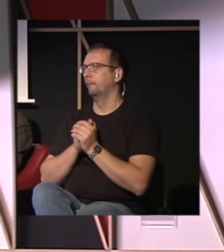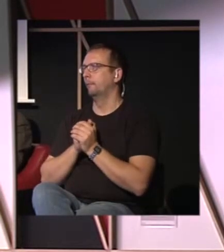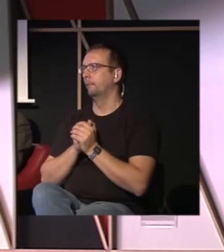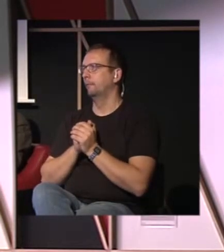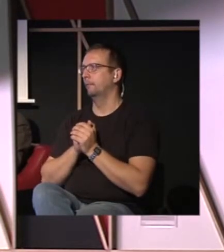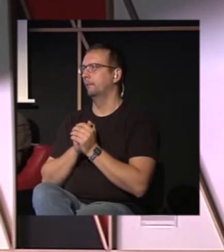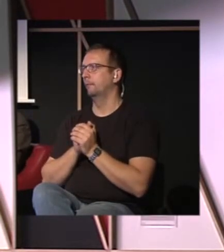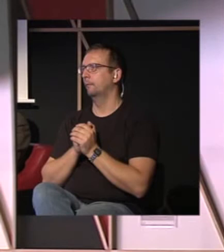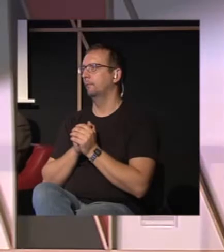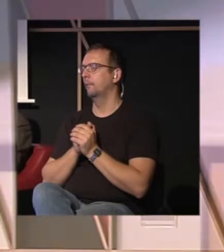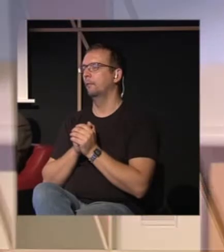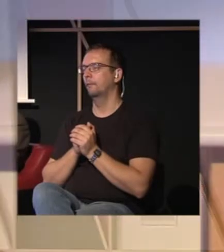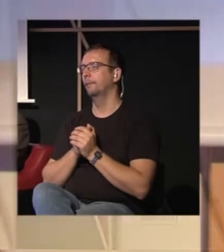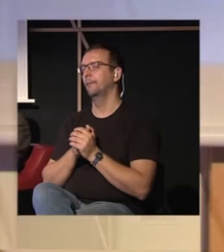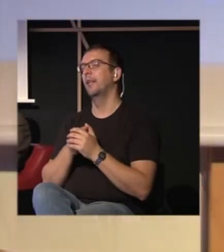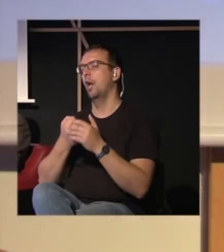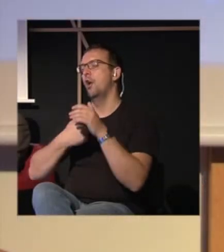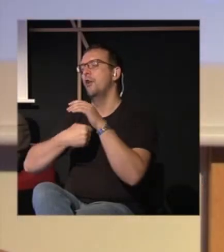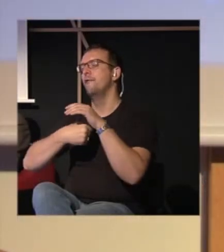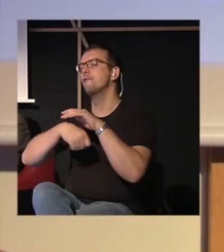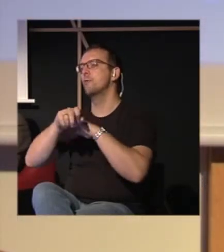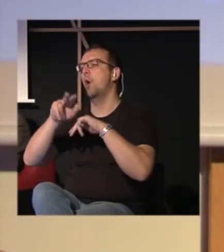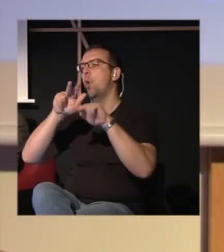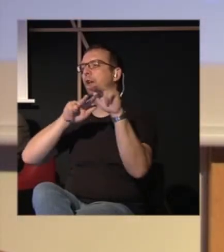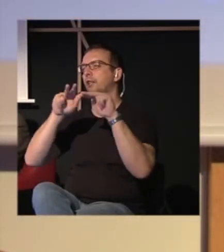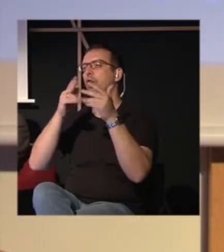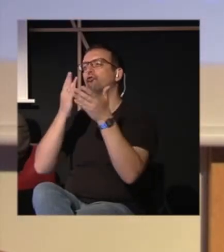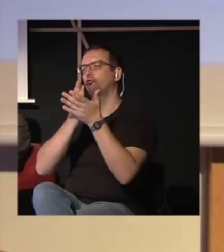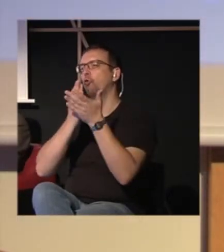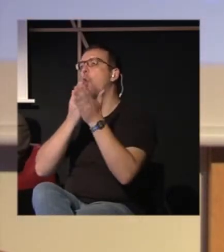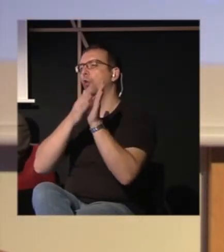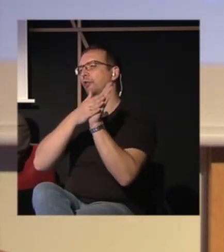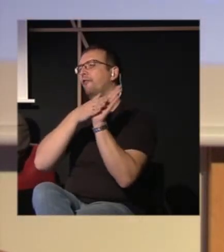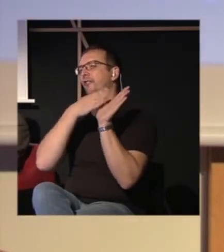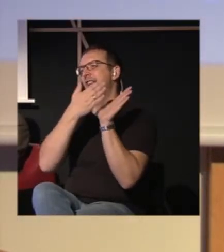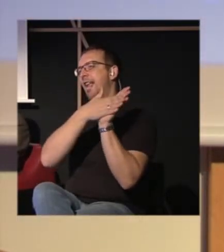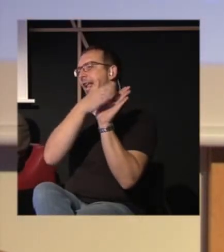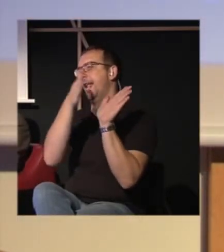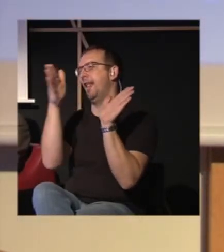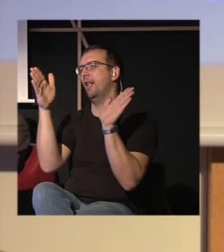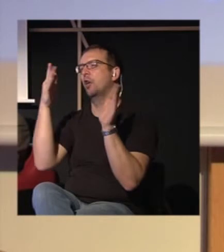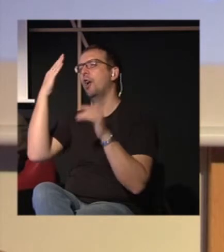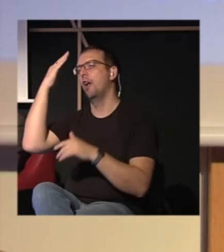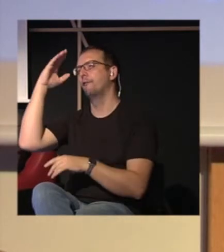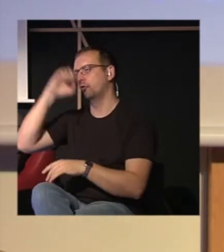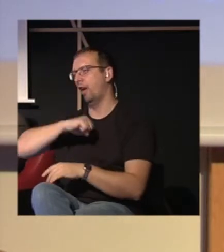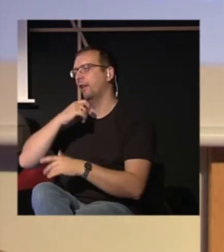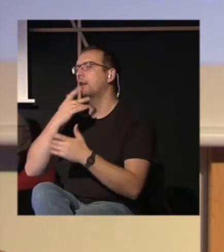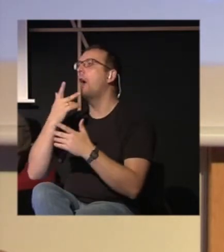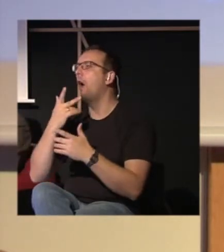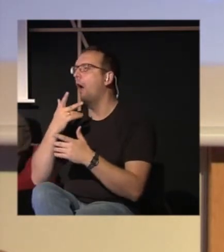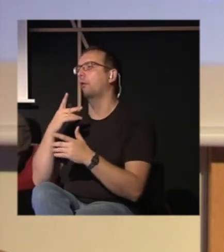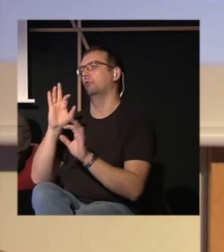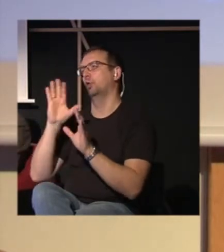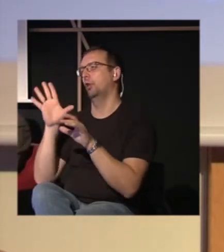people working with them, working in their organizations. I think that here, a thing that will help a lot in future is that more and more we